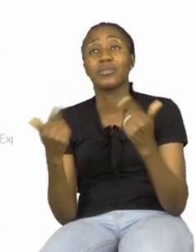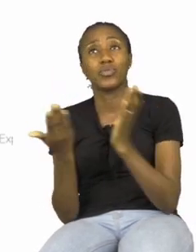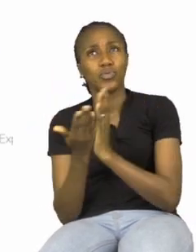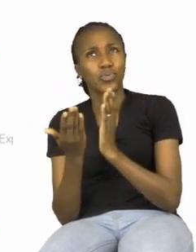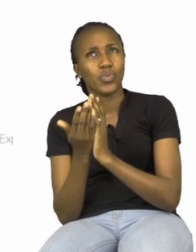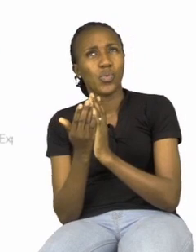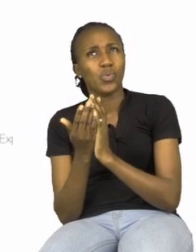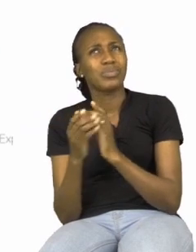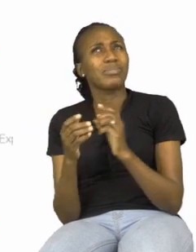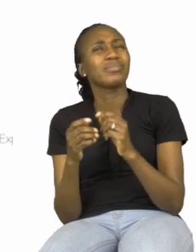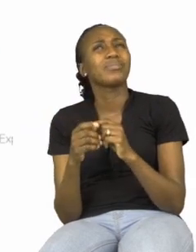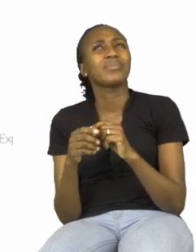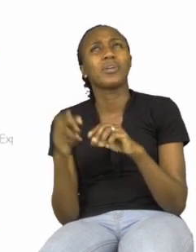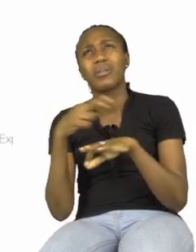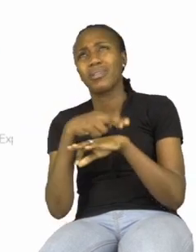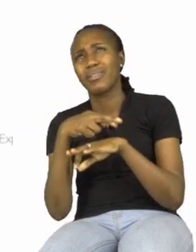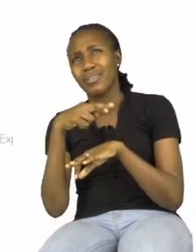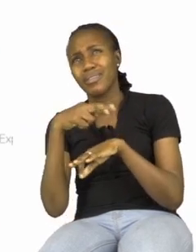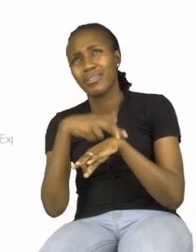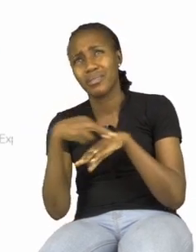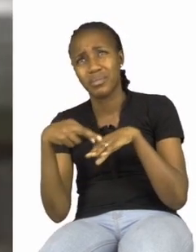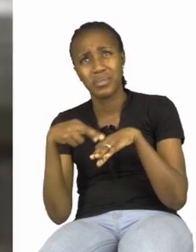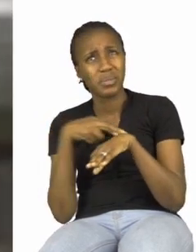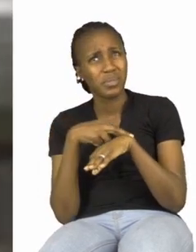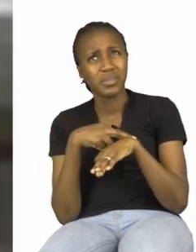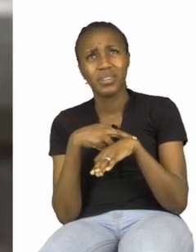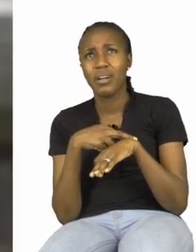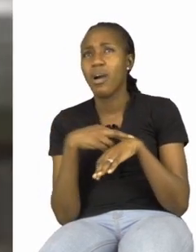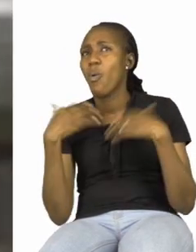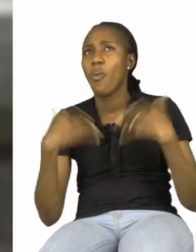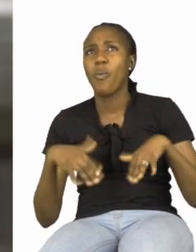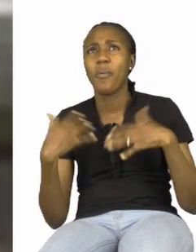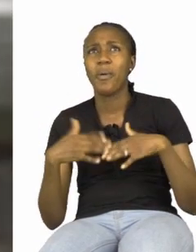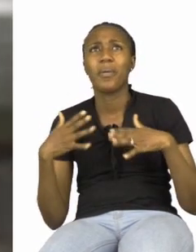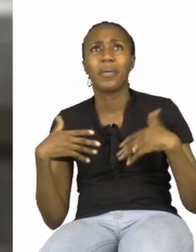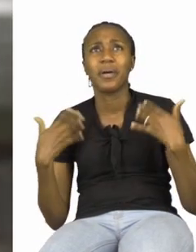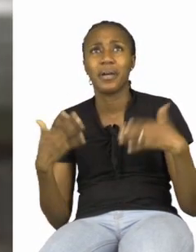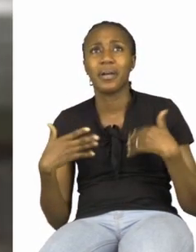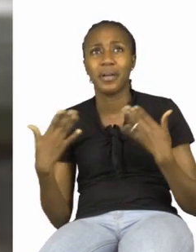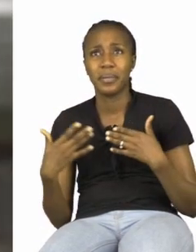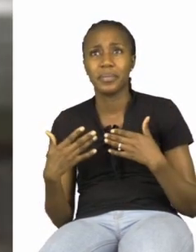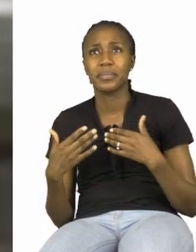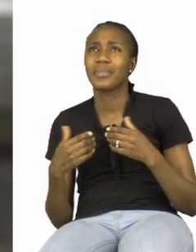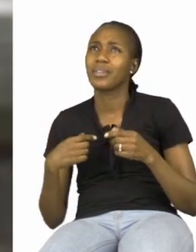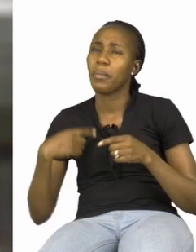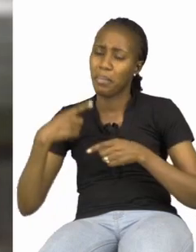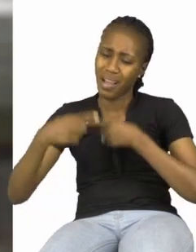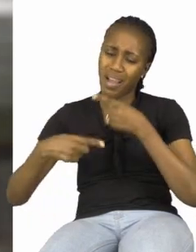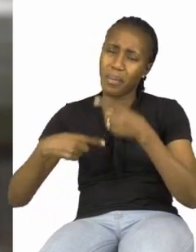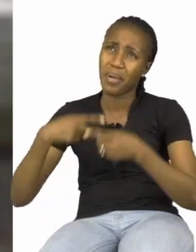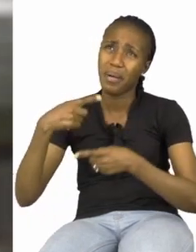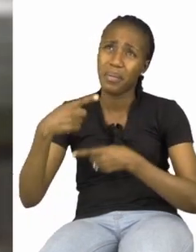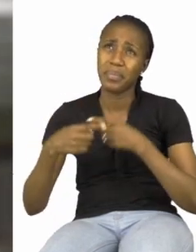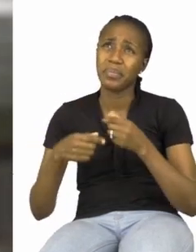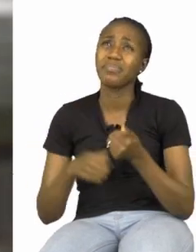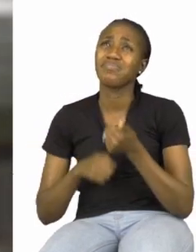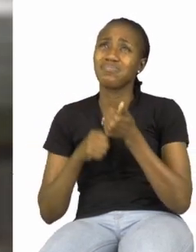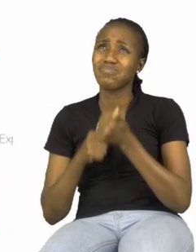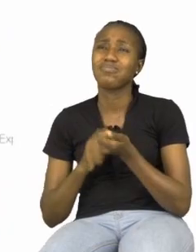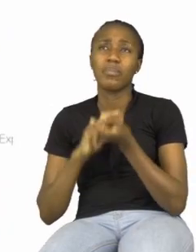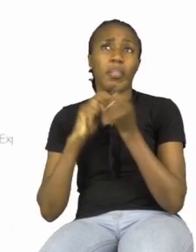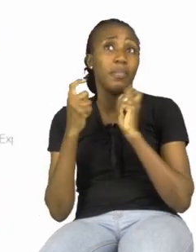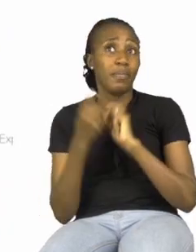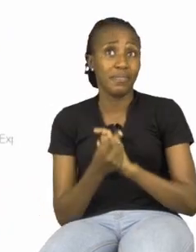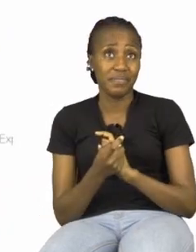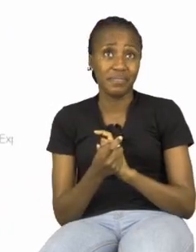was phenomenal to just see a lot of kids running behind the ball. And over the years, how hockey has actually transformed from just